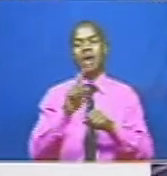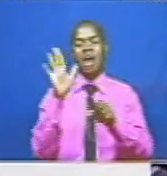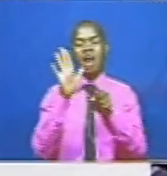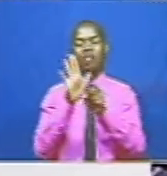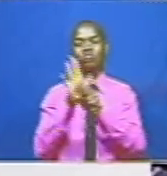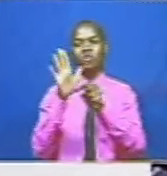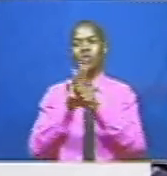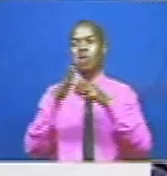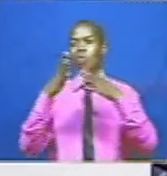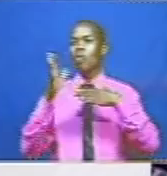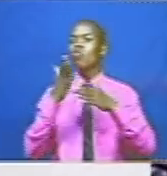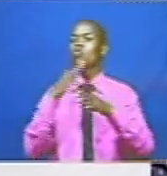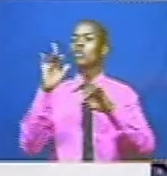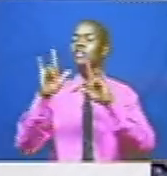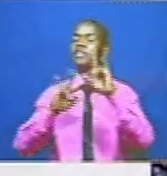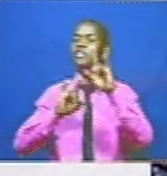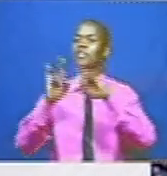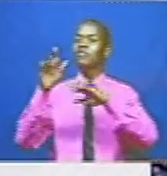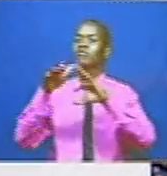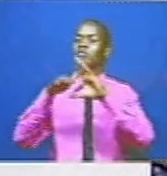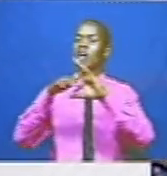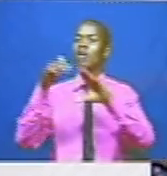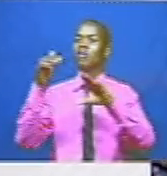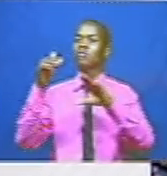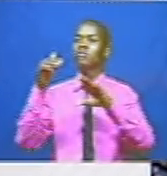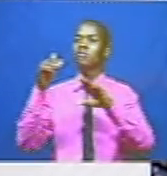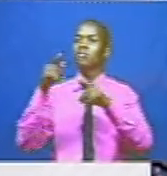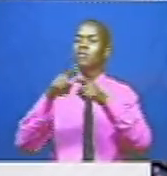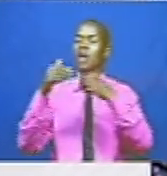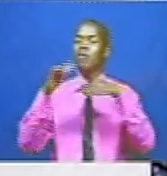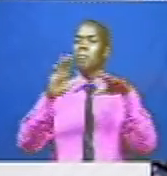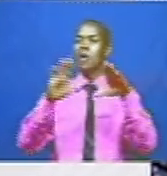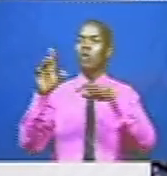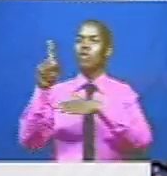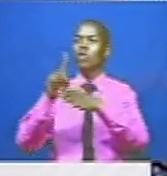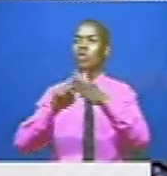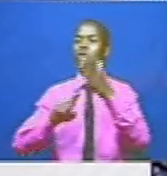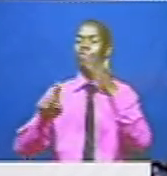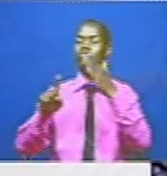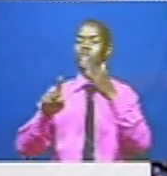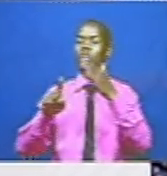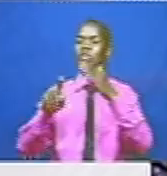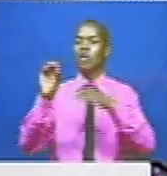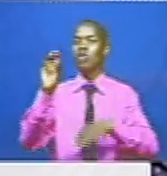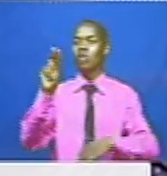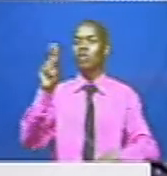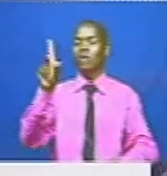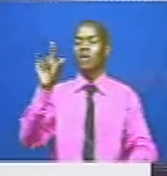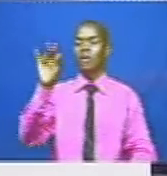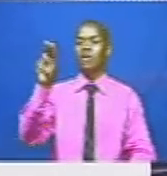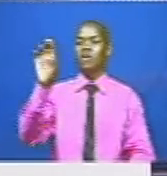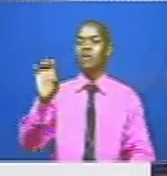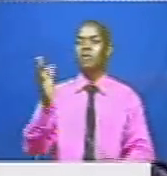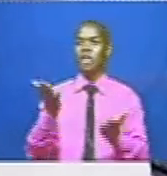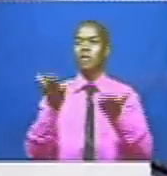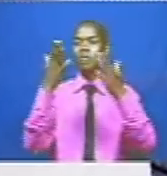out. And of course, now with the content market that hotels are doing and online marketers, I think that's also improving, because then people want